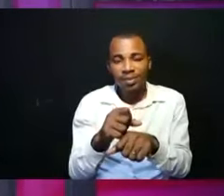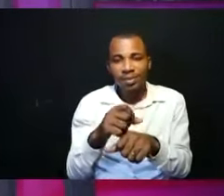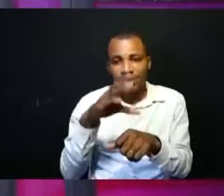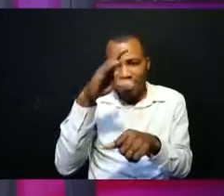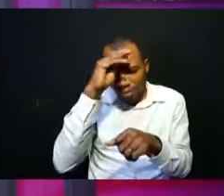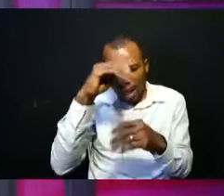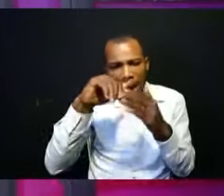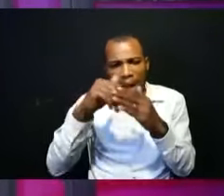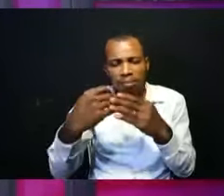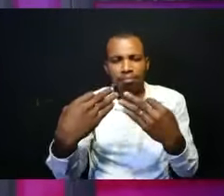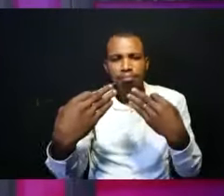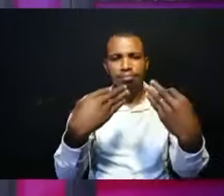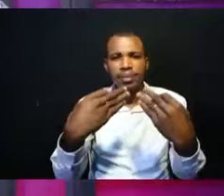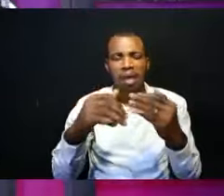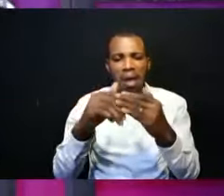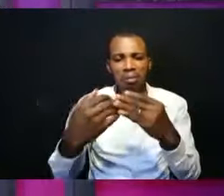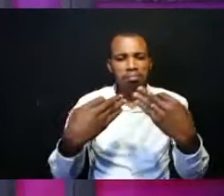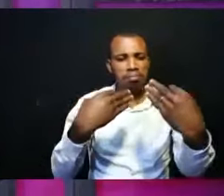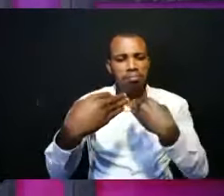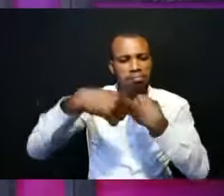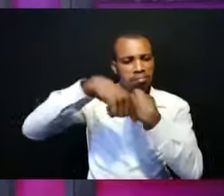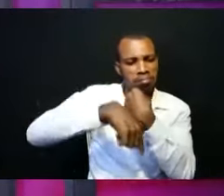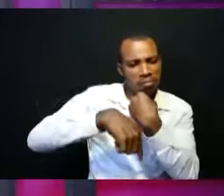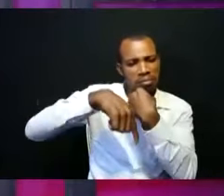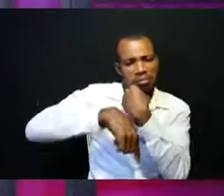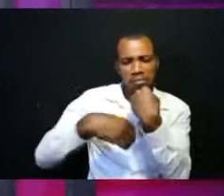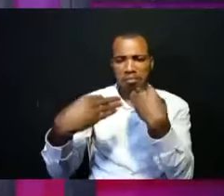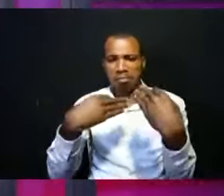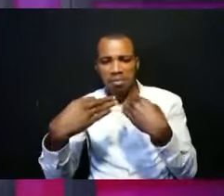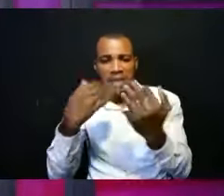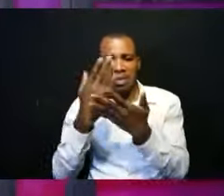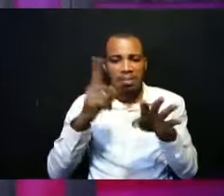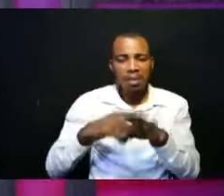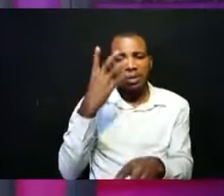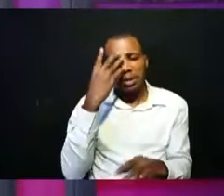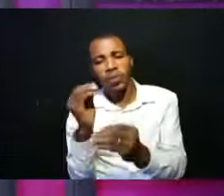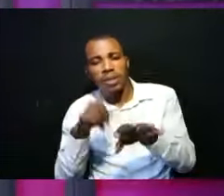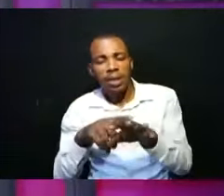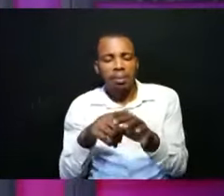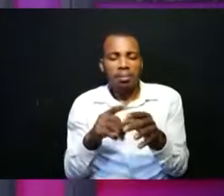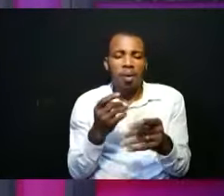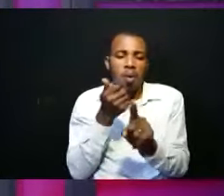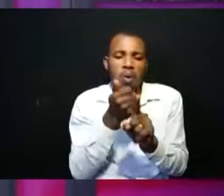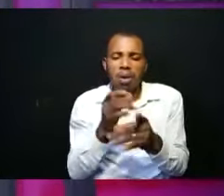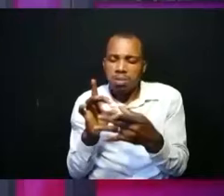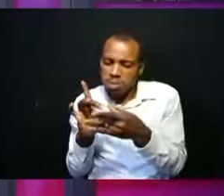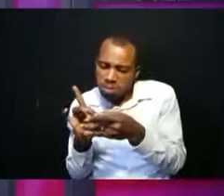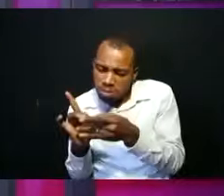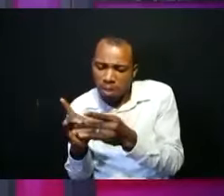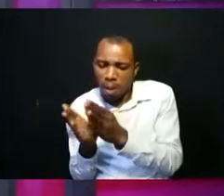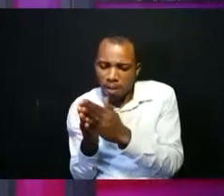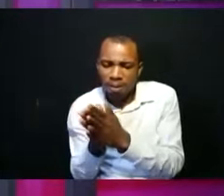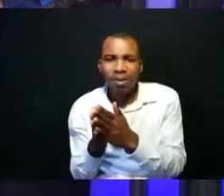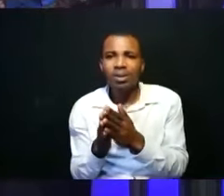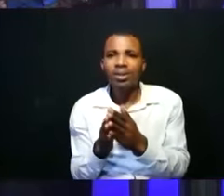of how he carries himself, how he's having sleepless nights and the times he sleeps and how he's glued to his books, I said